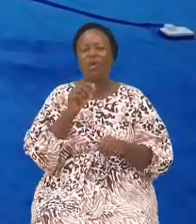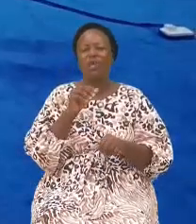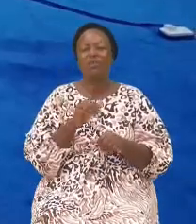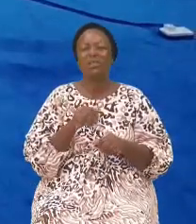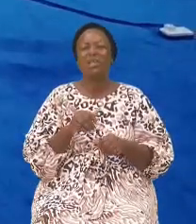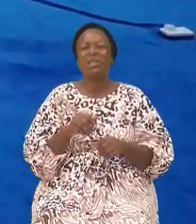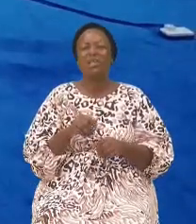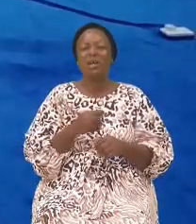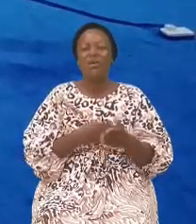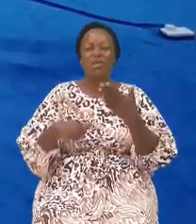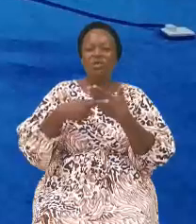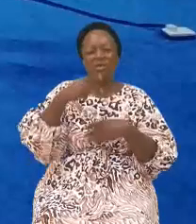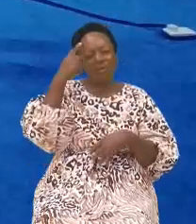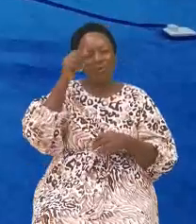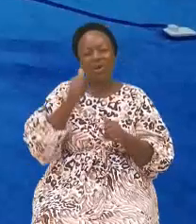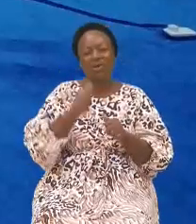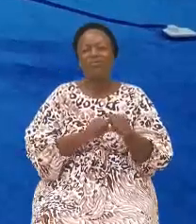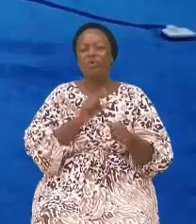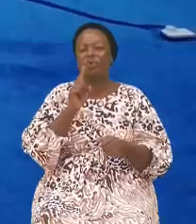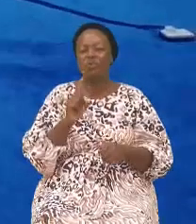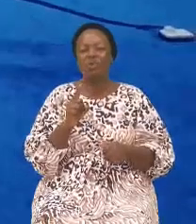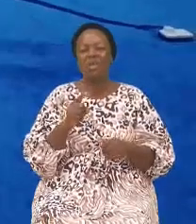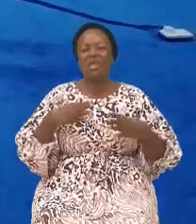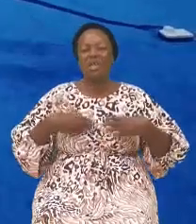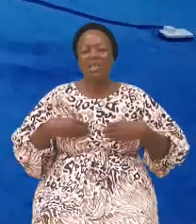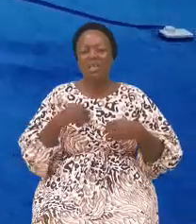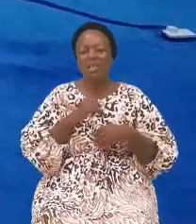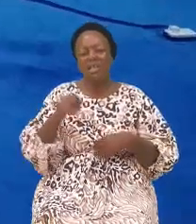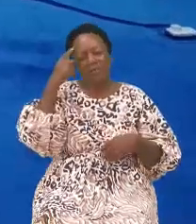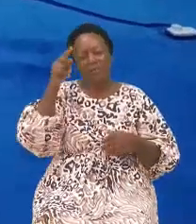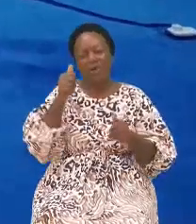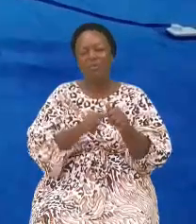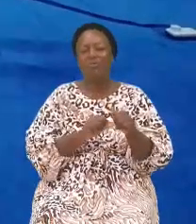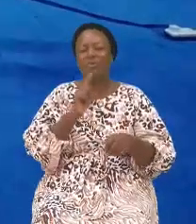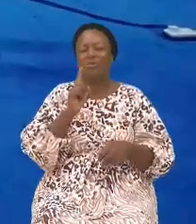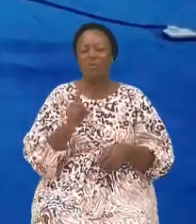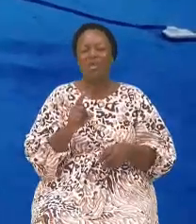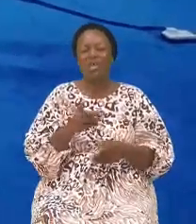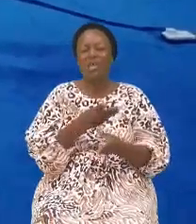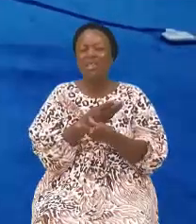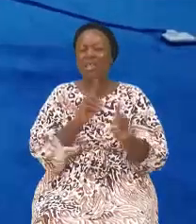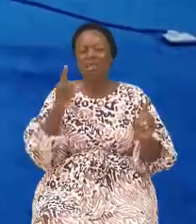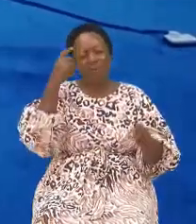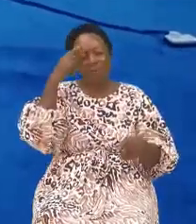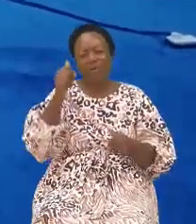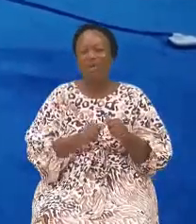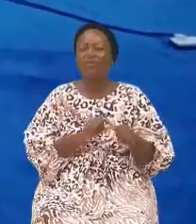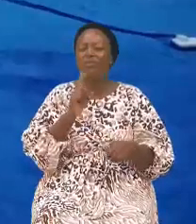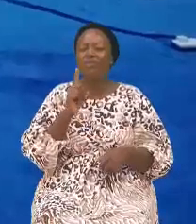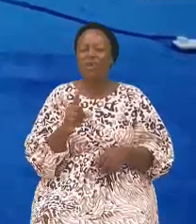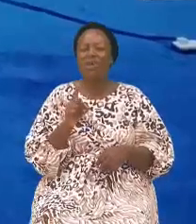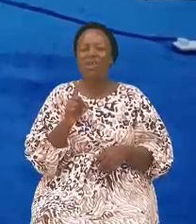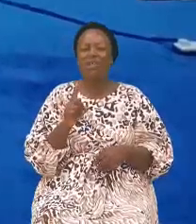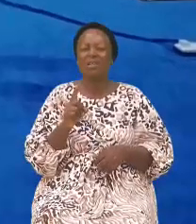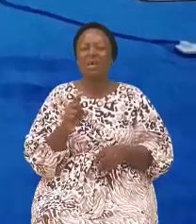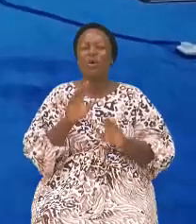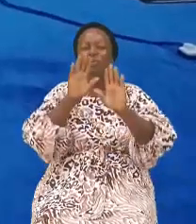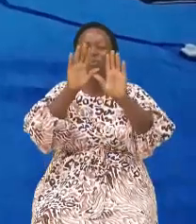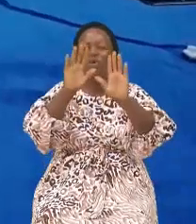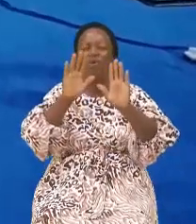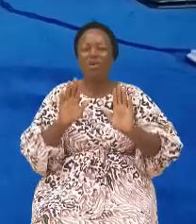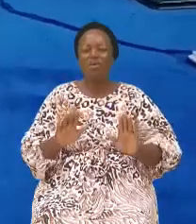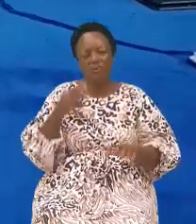possess. Salvation for everyone. Restoration for everyone. Healing for